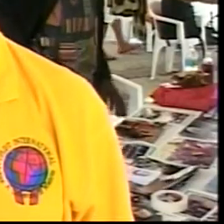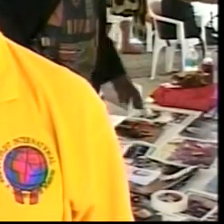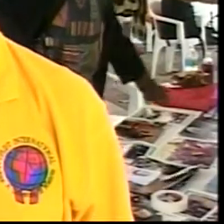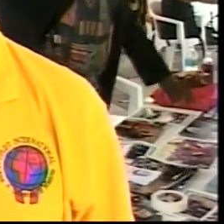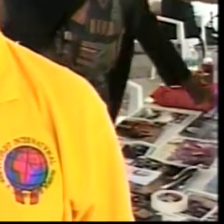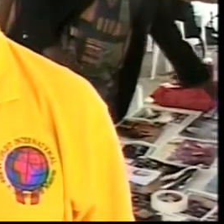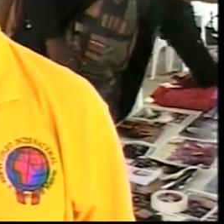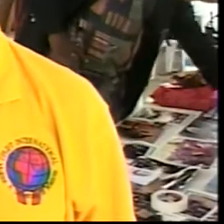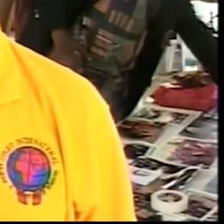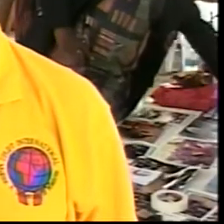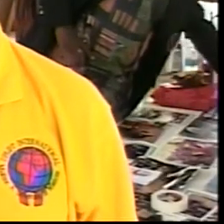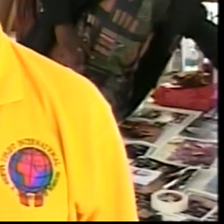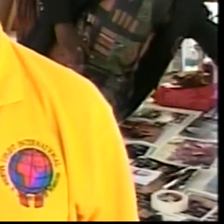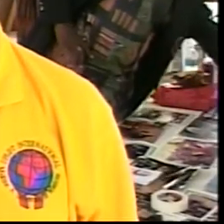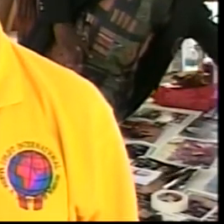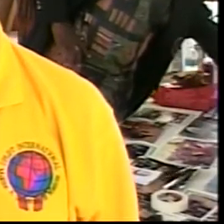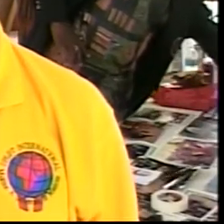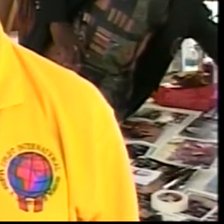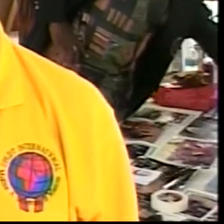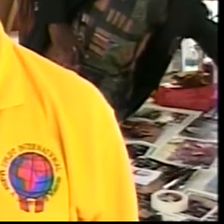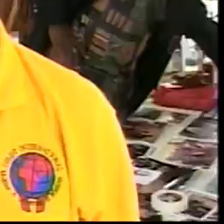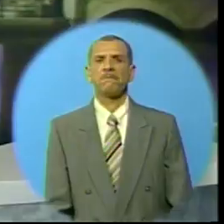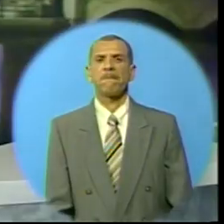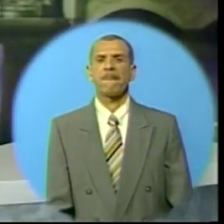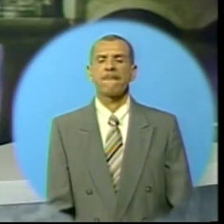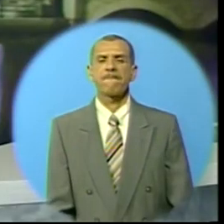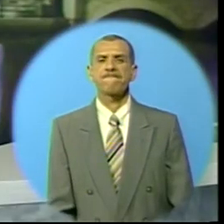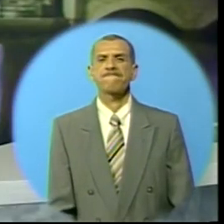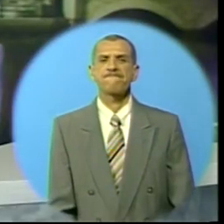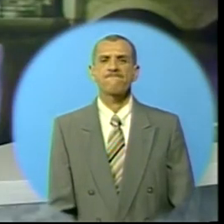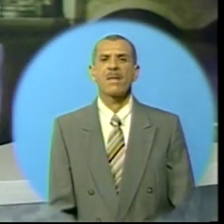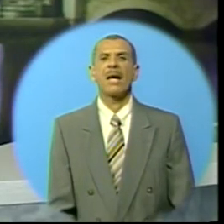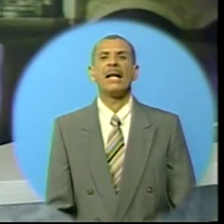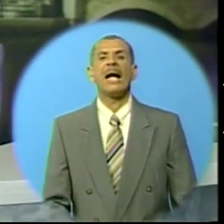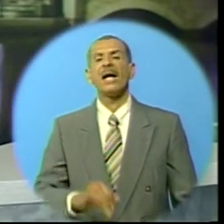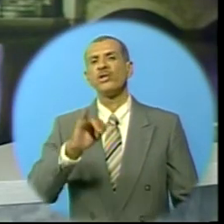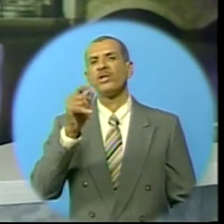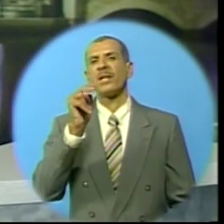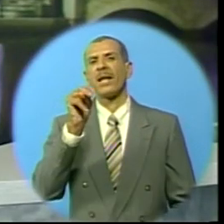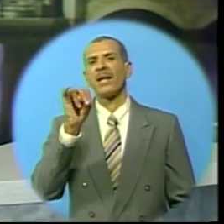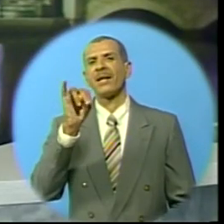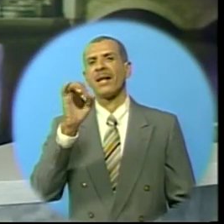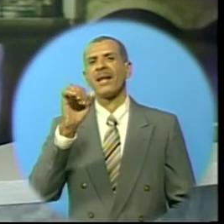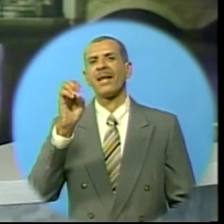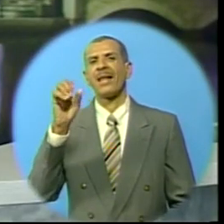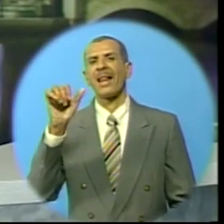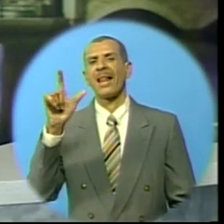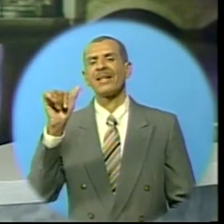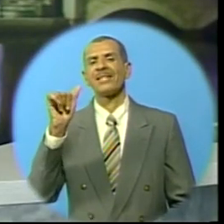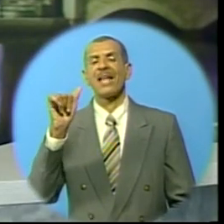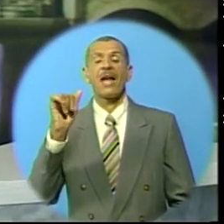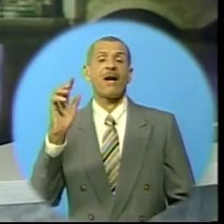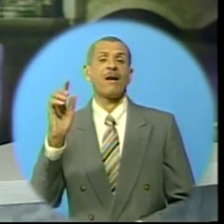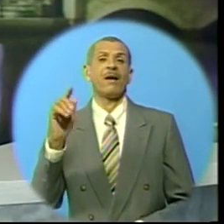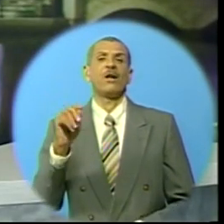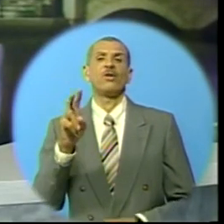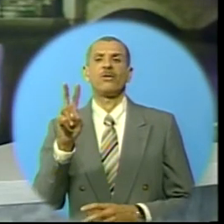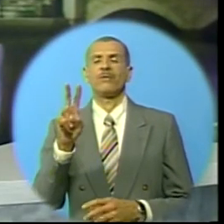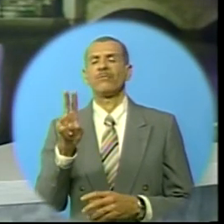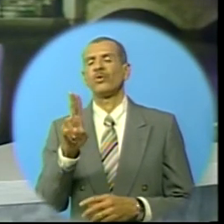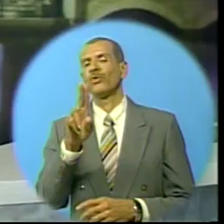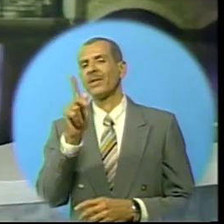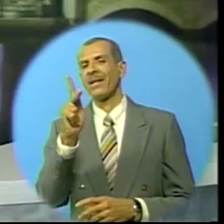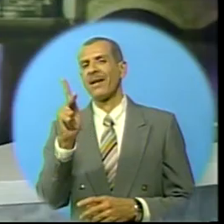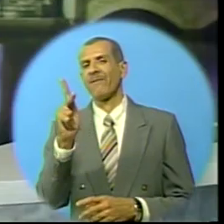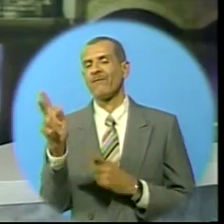the native, to the brethren in Malawi. And Jenny Ellis, a UK visitor to Barbados who took in the exhibition